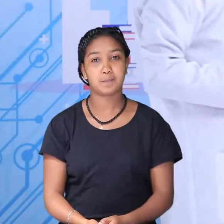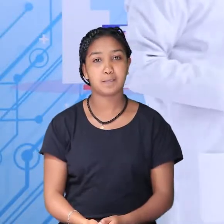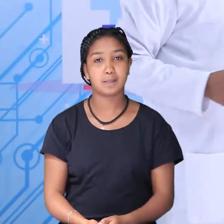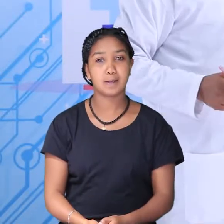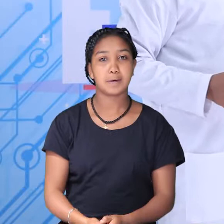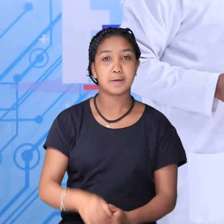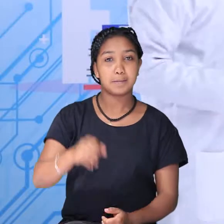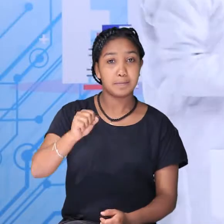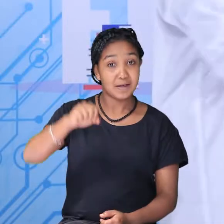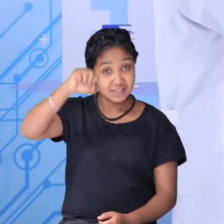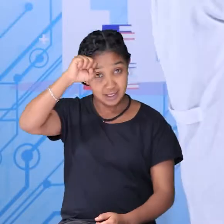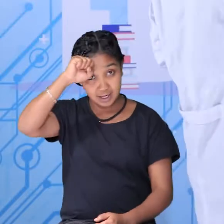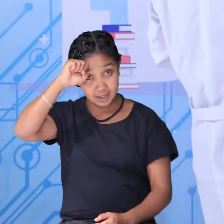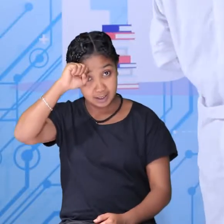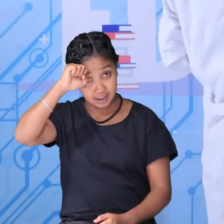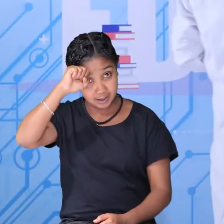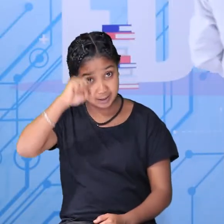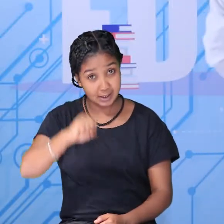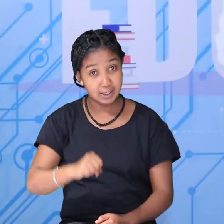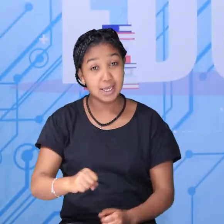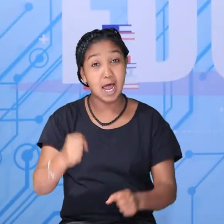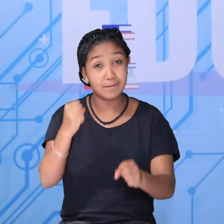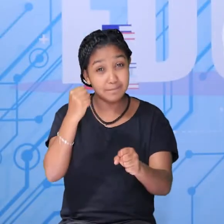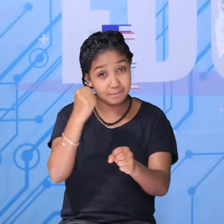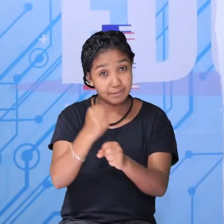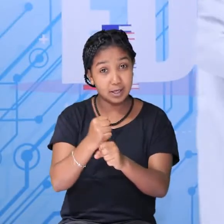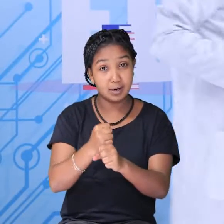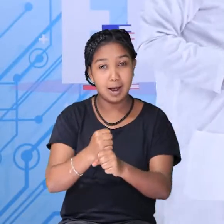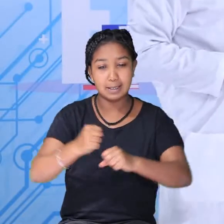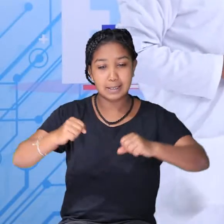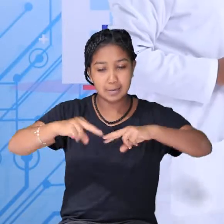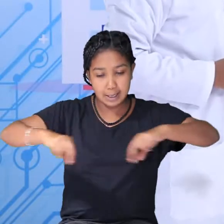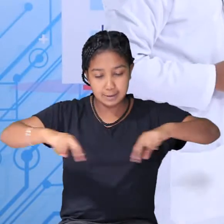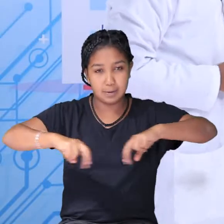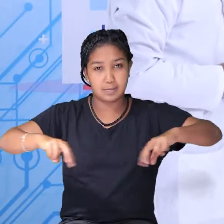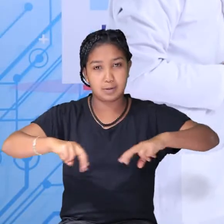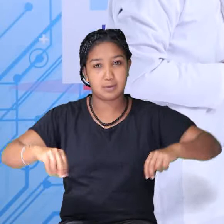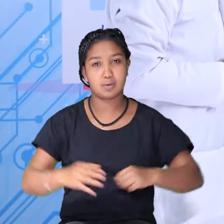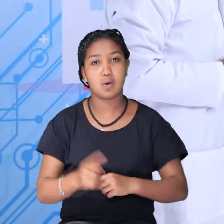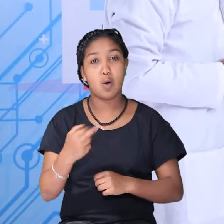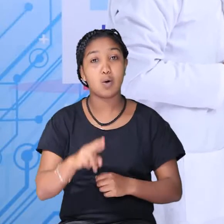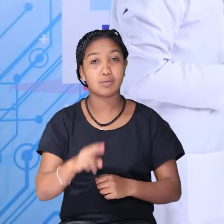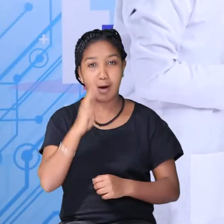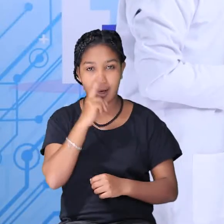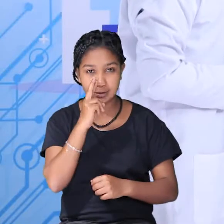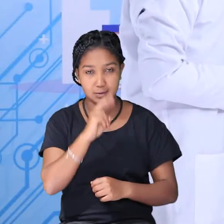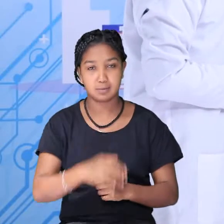B.F. Skinner, he have made such an experiment on rats.